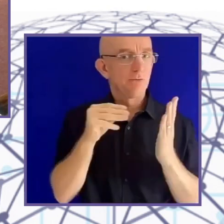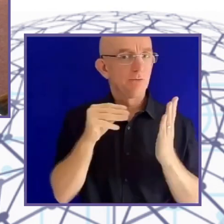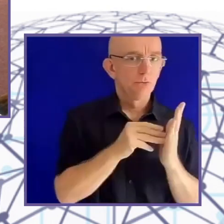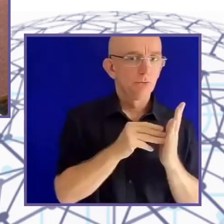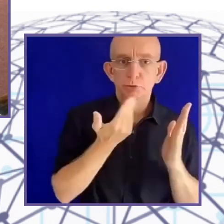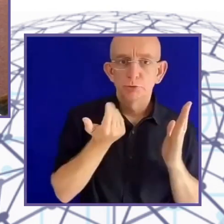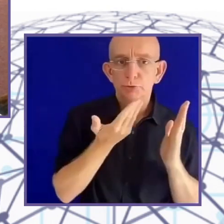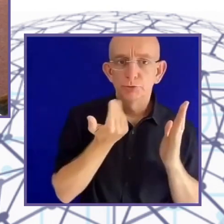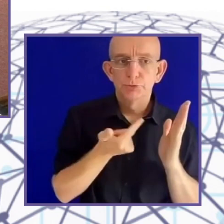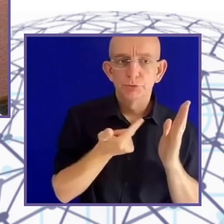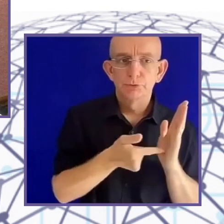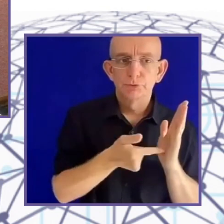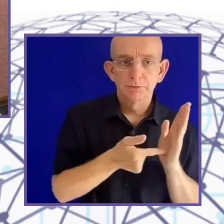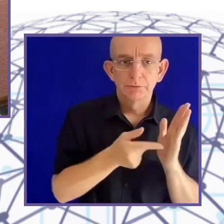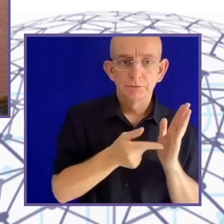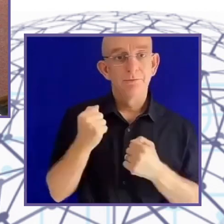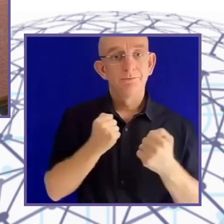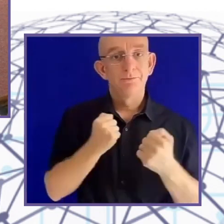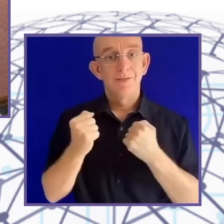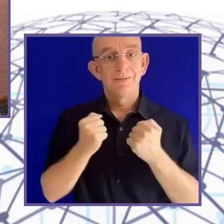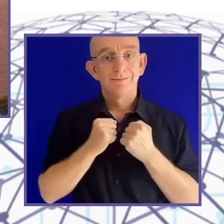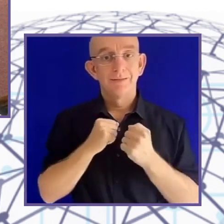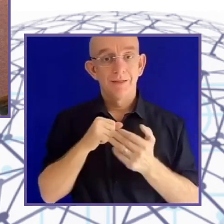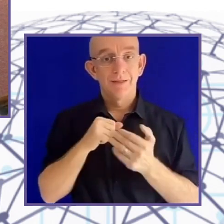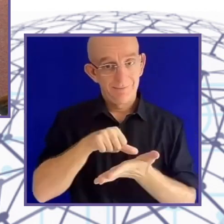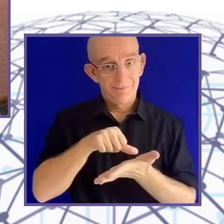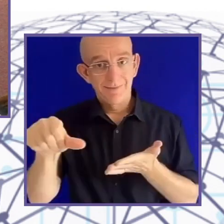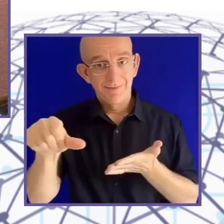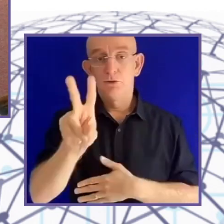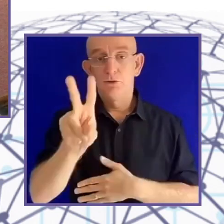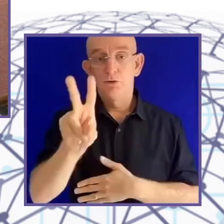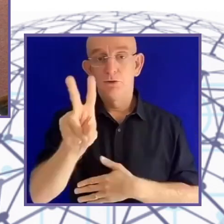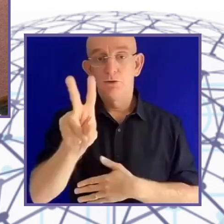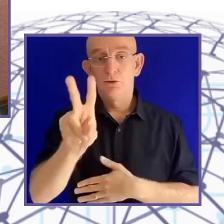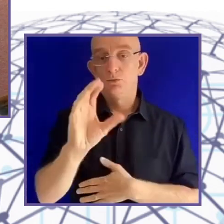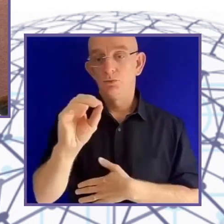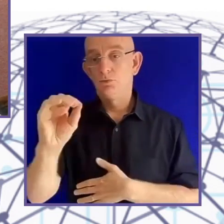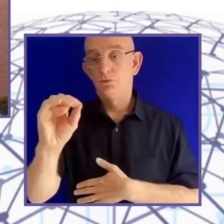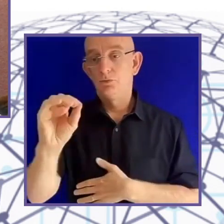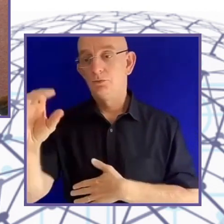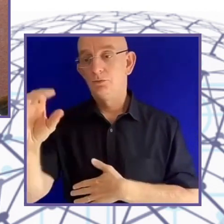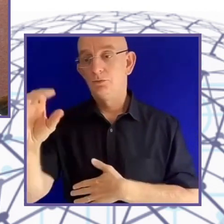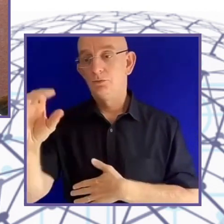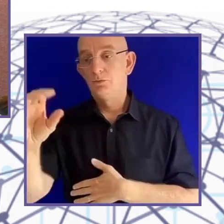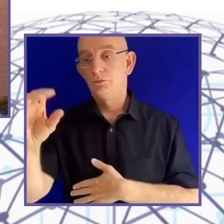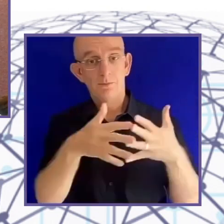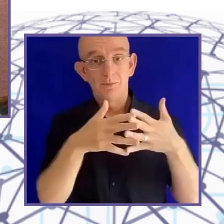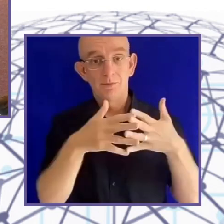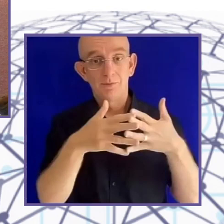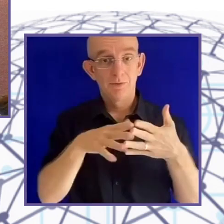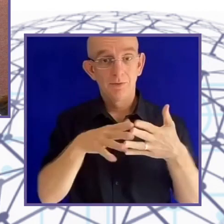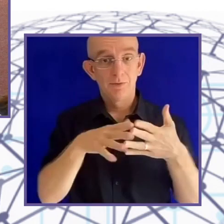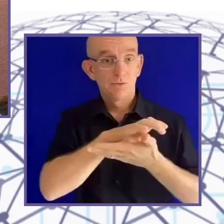quality product at 118 US dollars per unit.